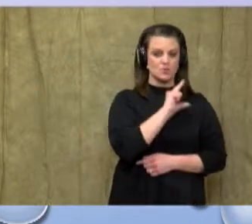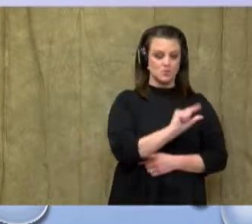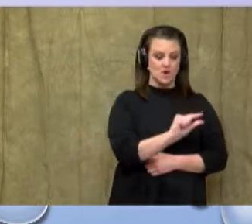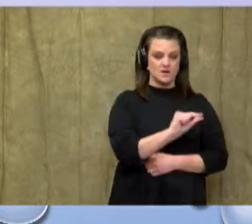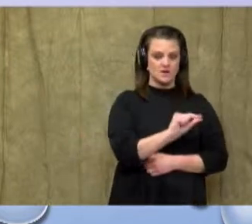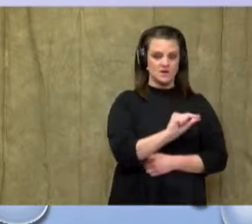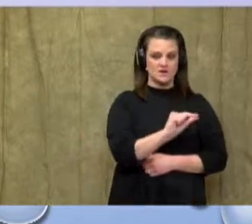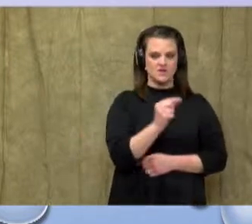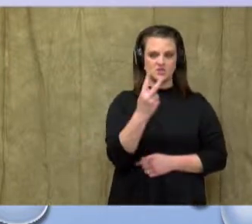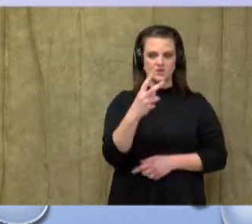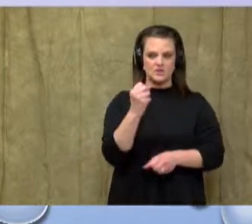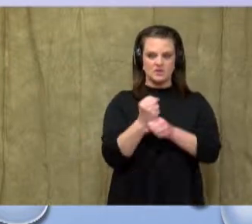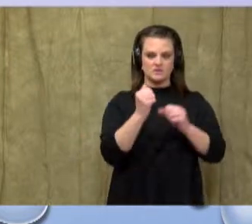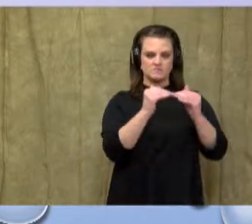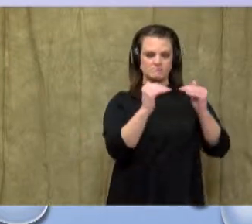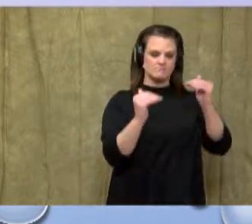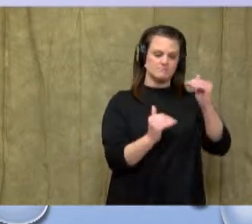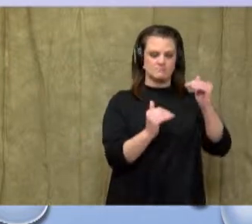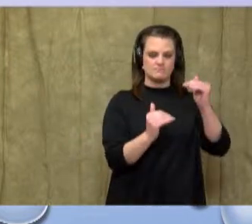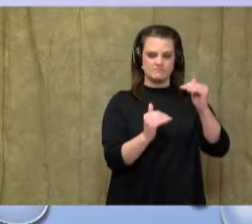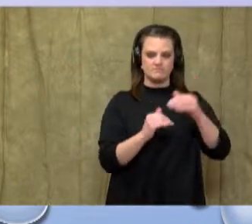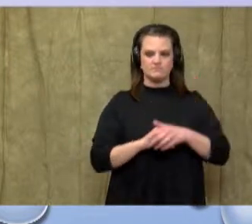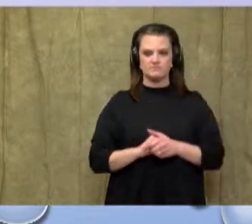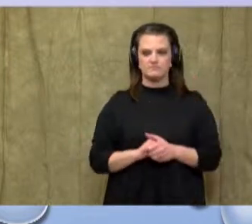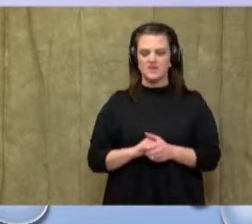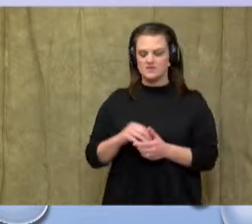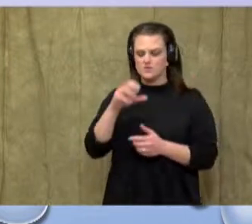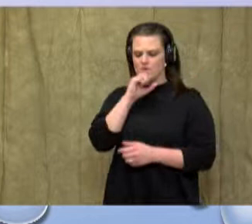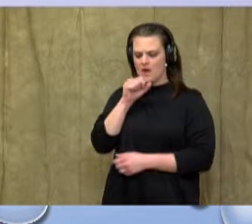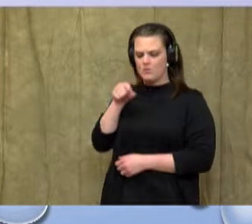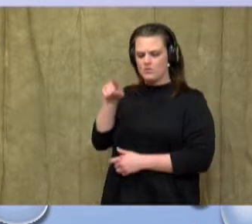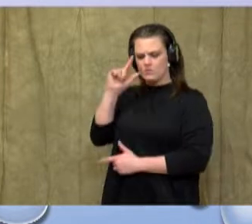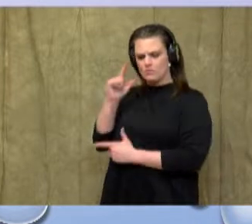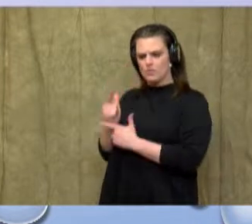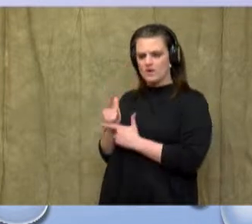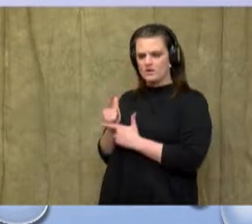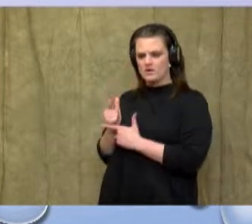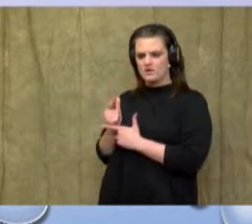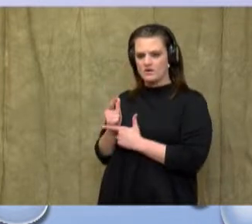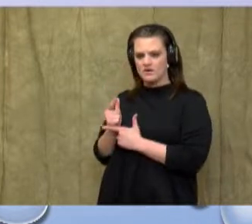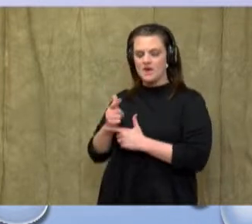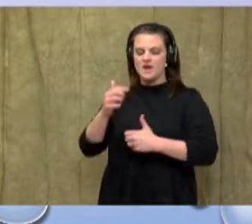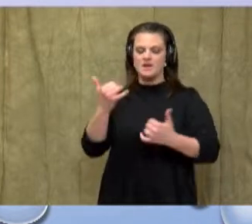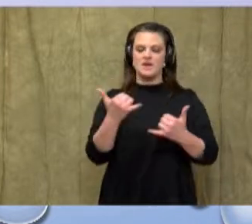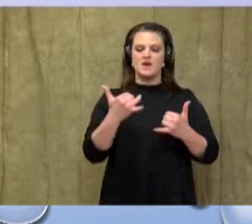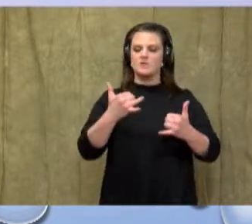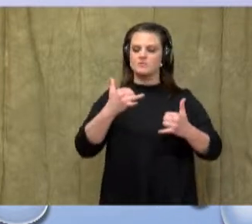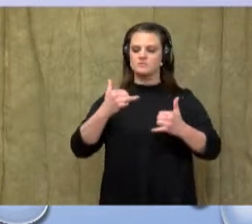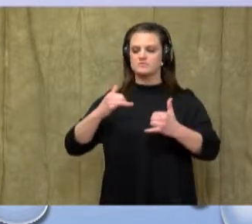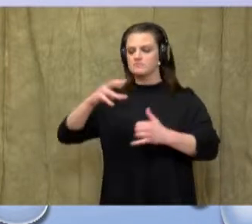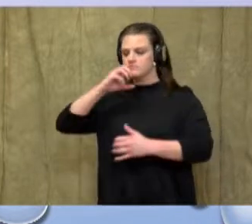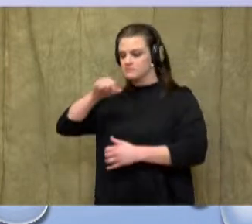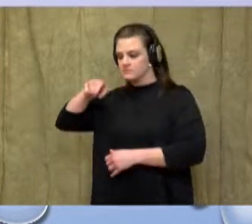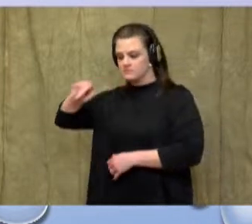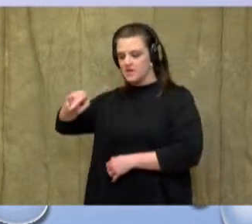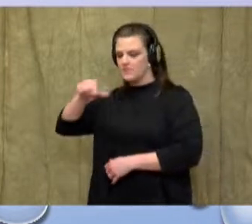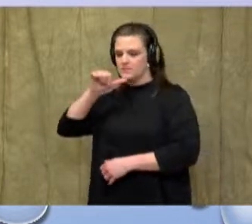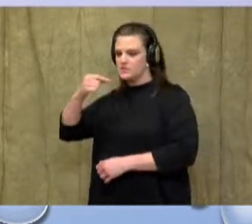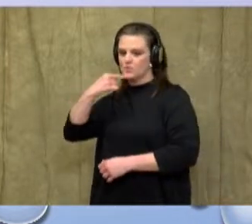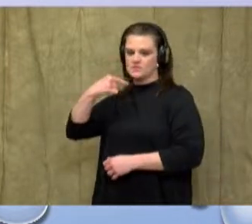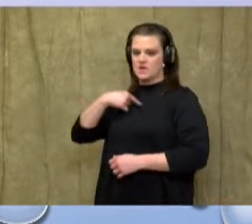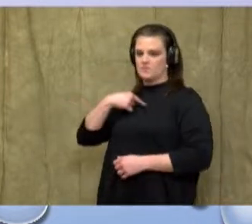is Robert's brother? Now remember, I don't necessarily want you to tell me how old his brother is. I want you